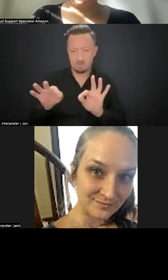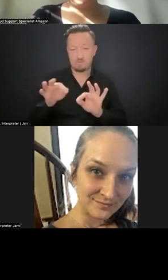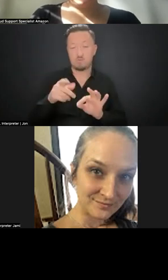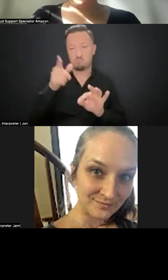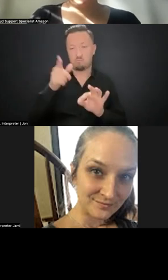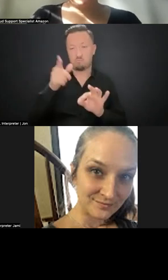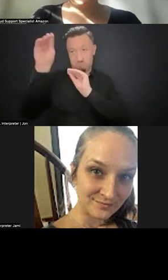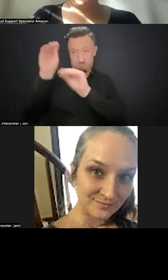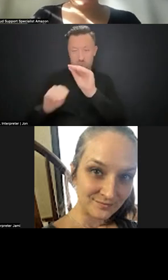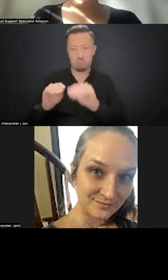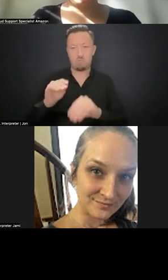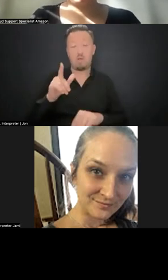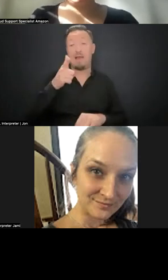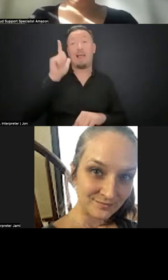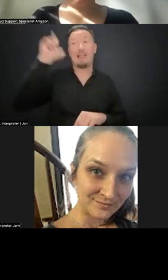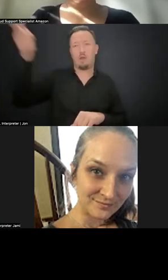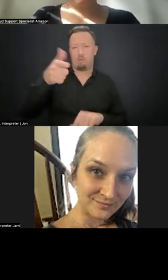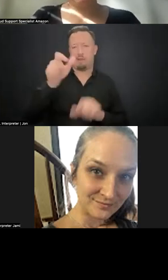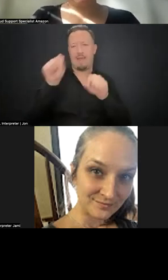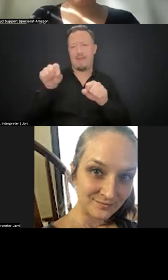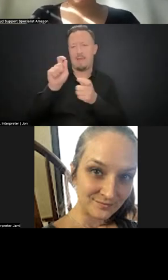later. But you want to jot down some things, and